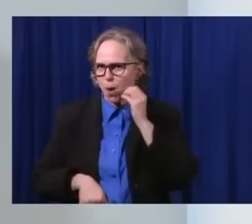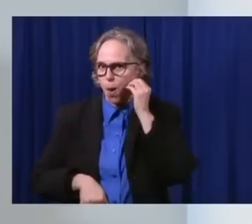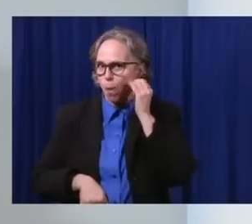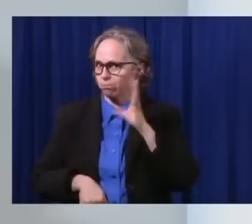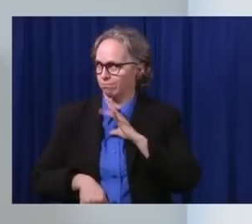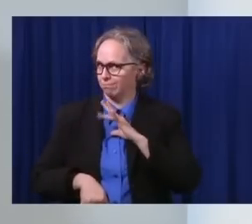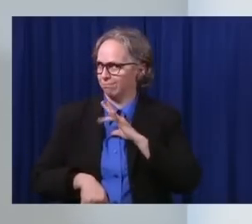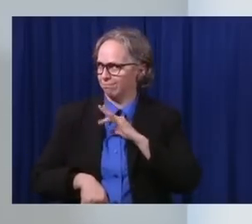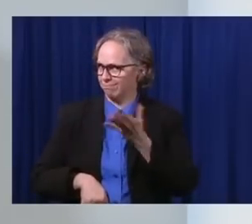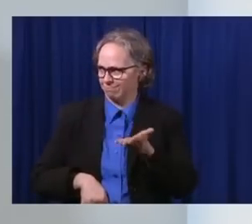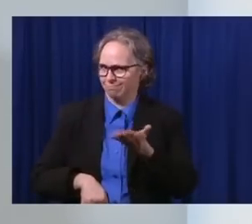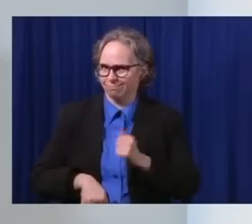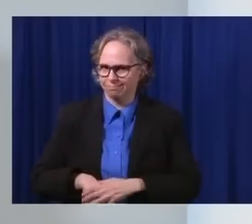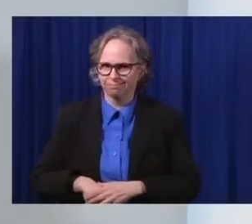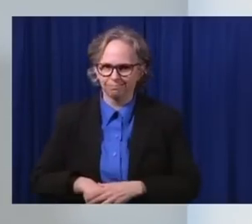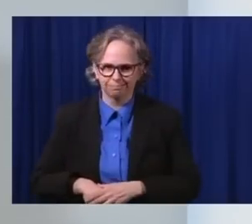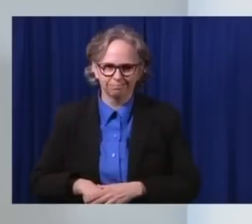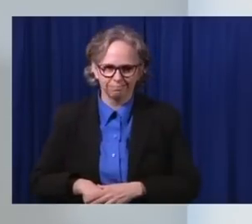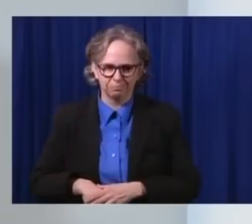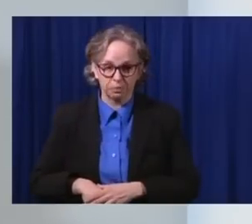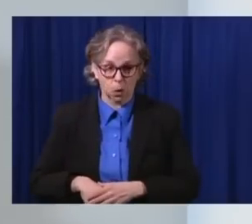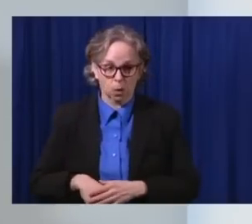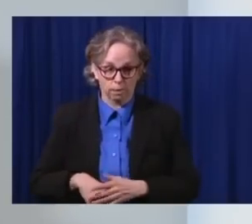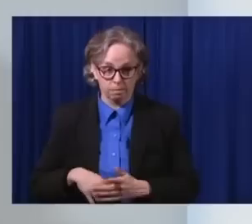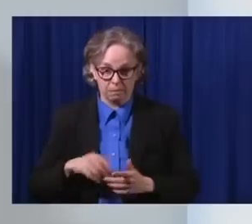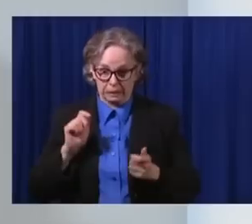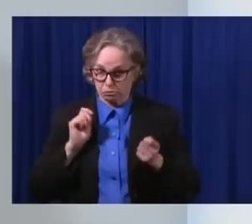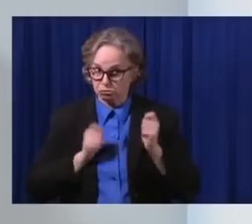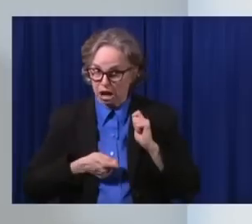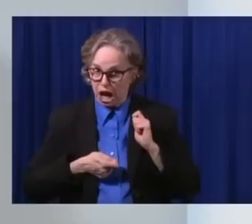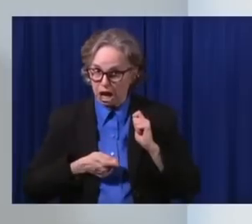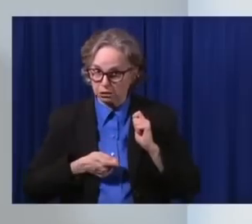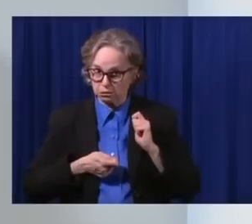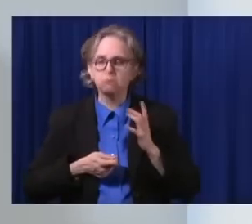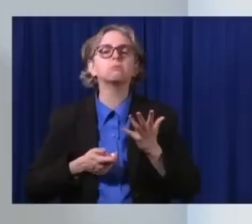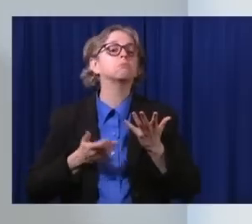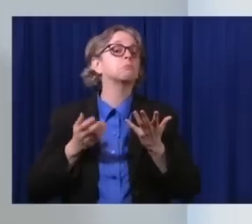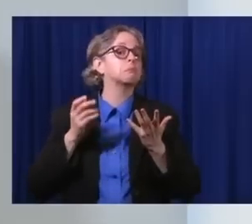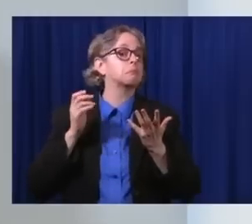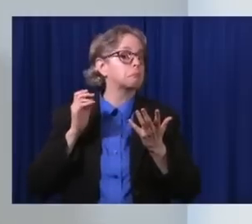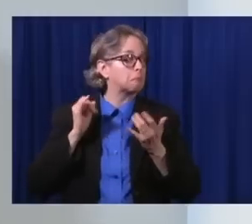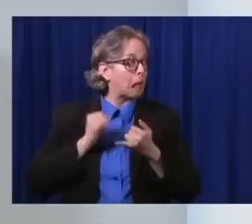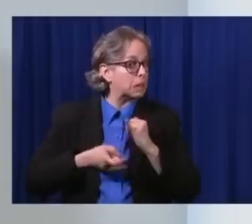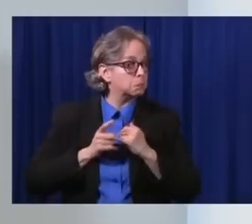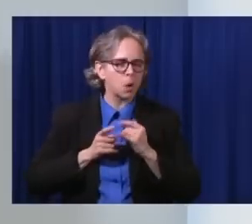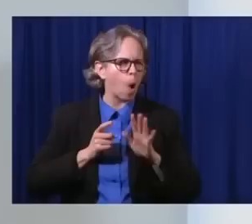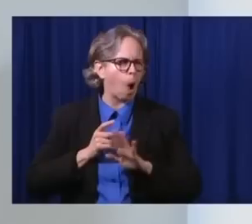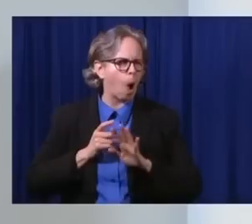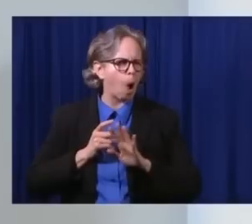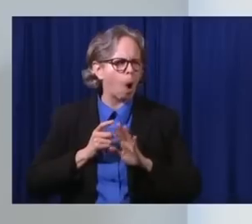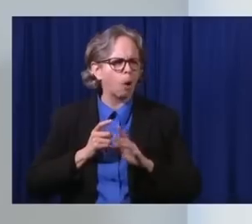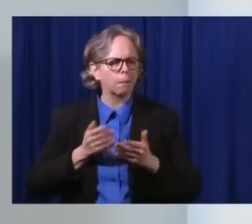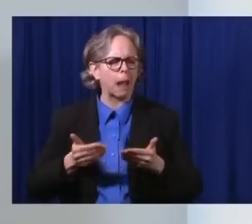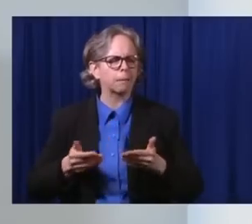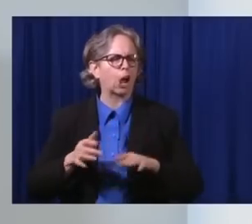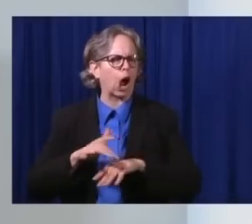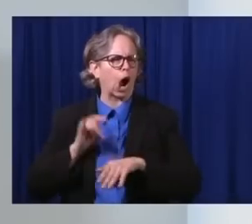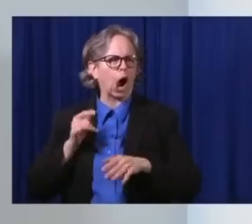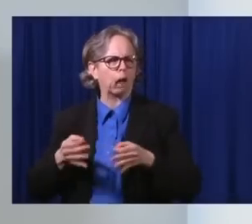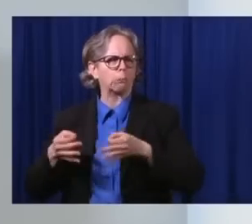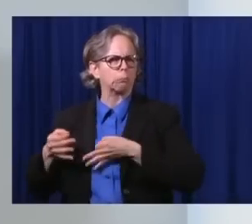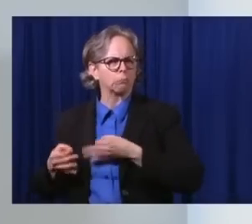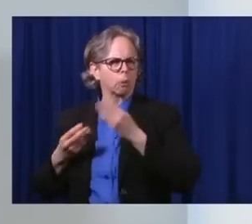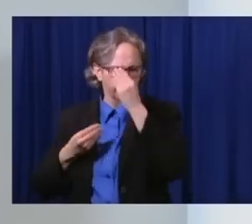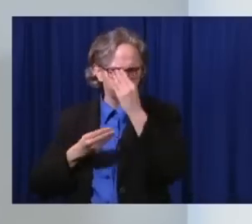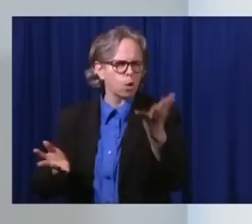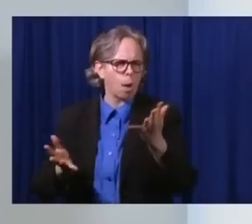changes, we don't want any changes that are last minute. We want these changes to be done in plenty of time so that everybody knows the rules and it can be done